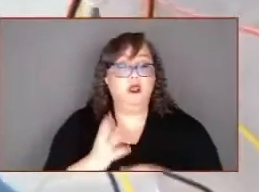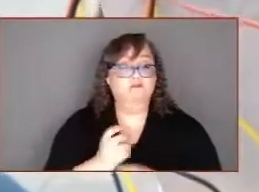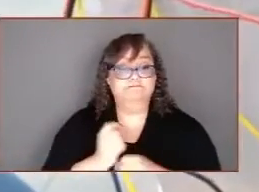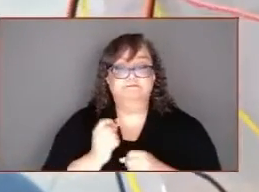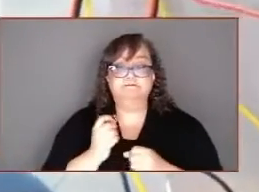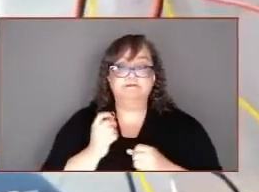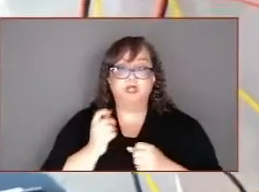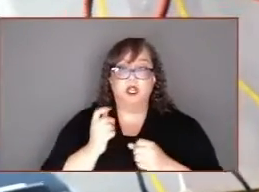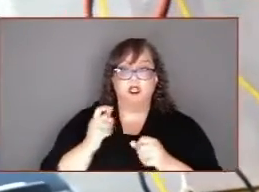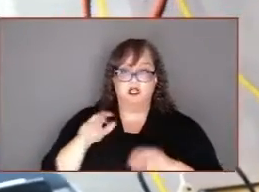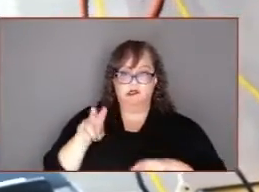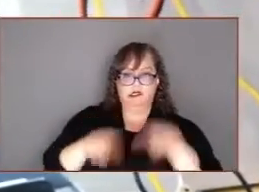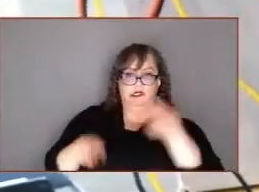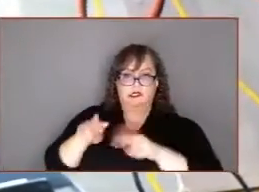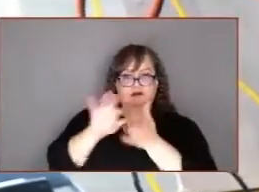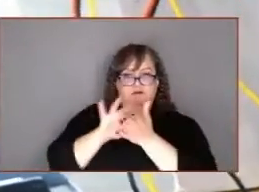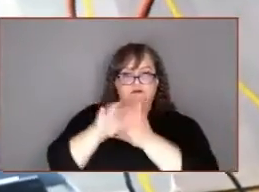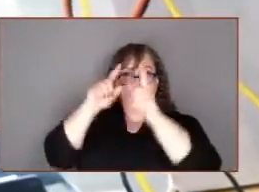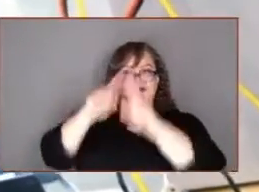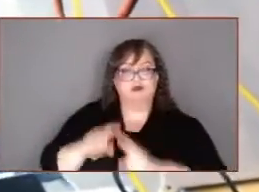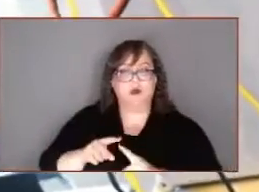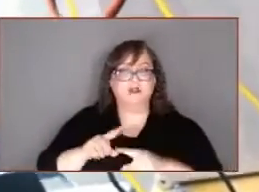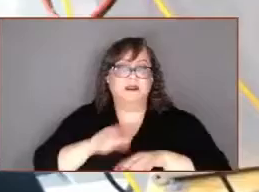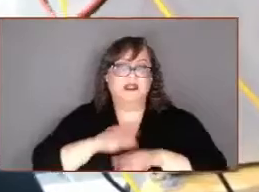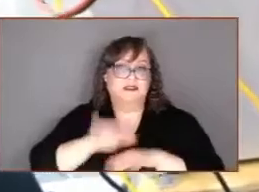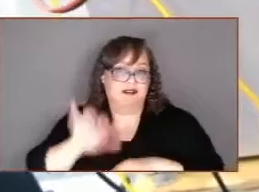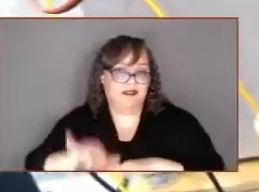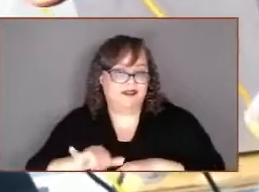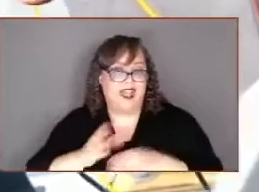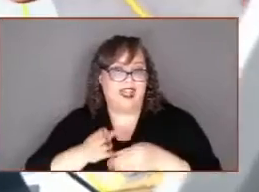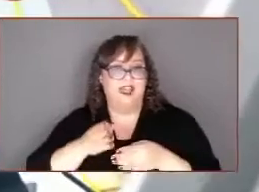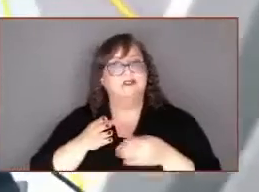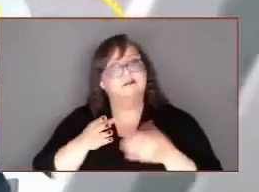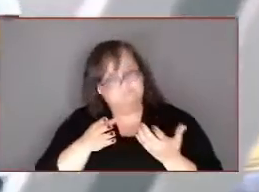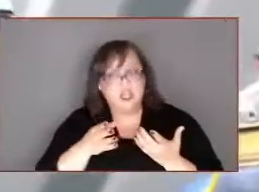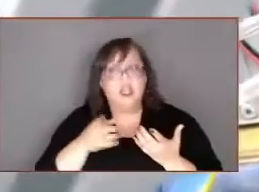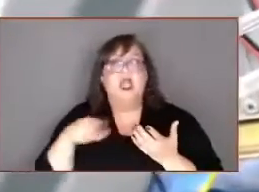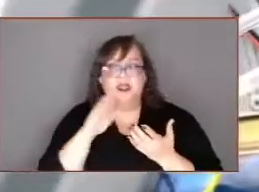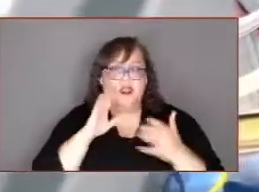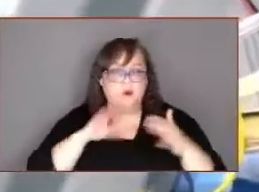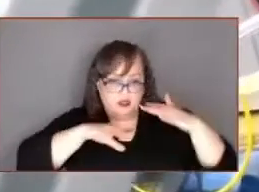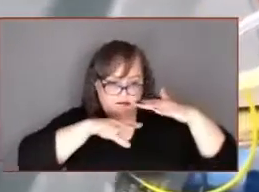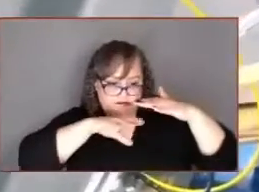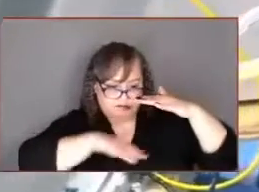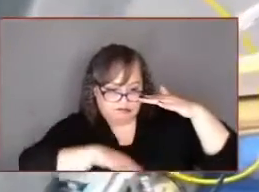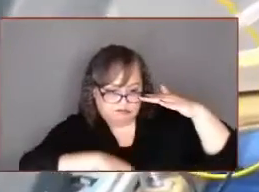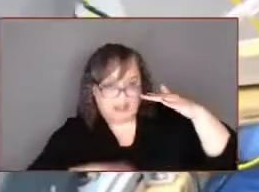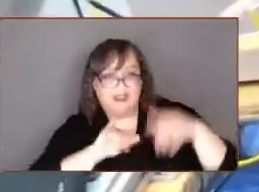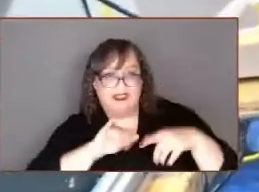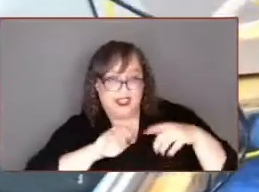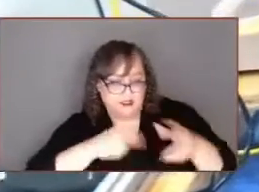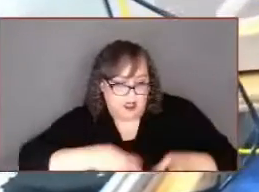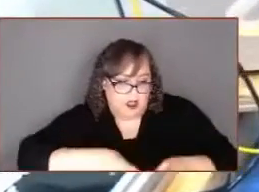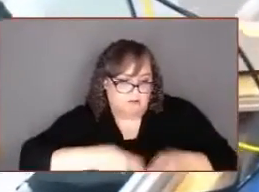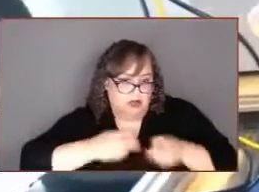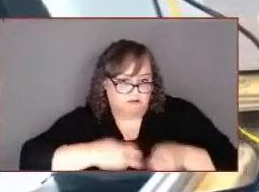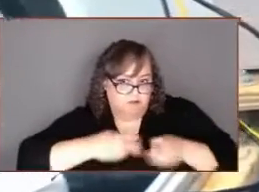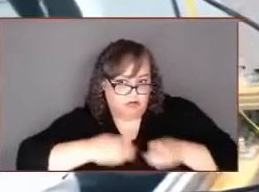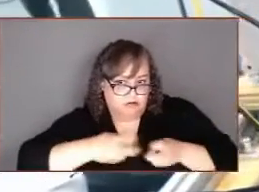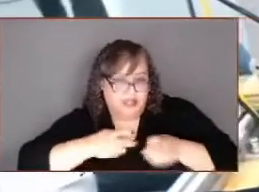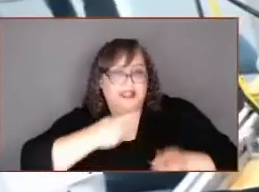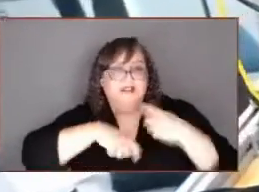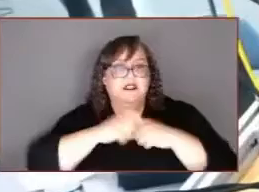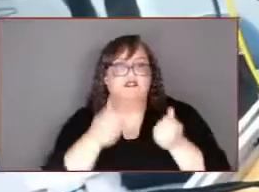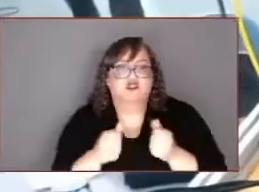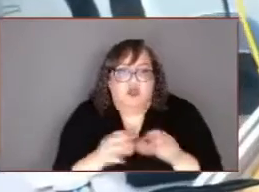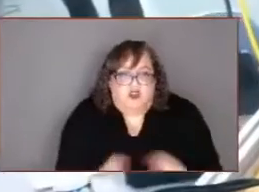converged upon a strategy of melting a pool of ice underneath the surface and pumping it out. rather than trying to extract the ice from